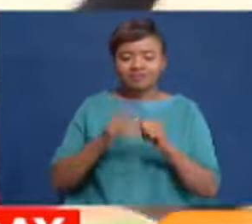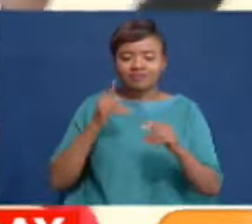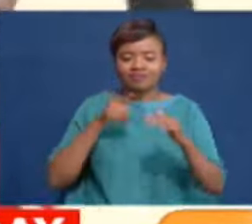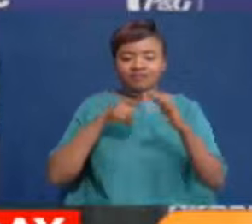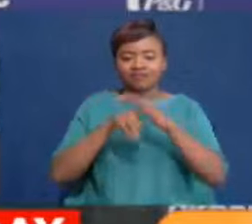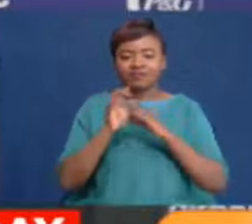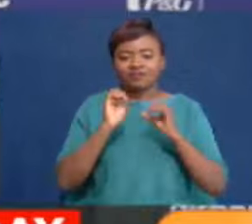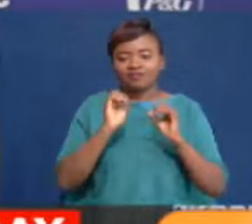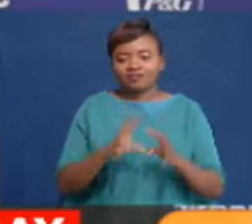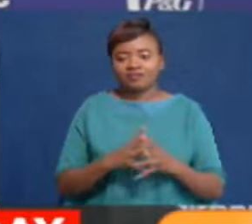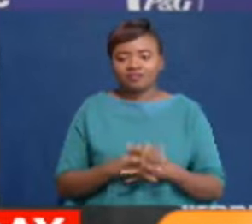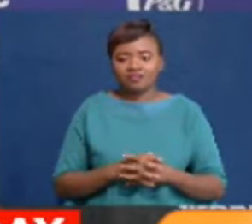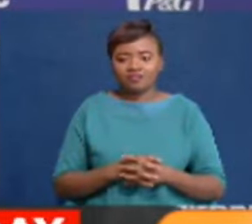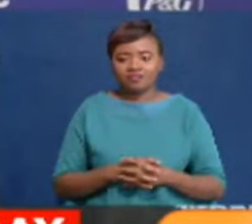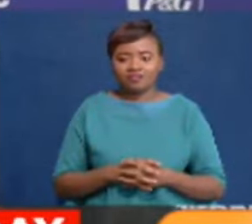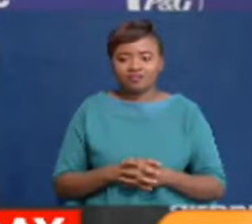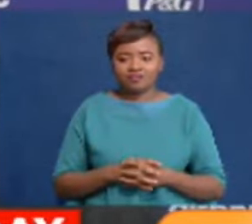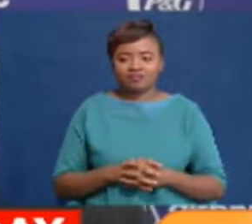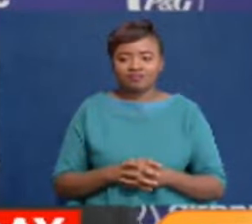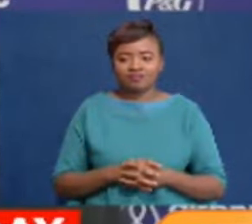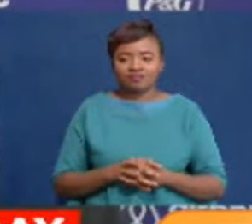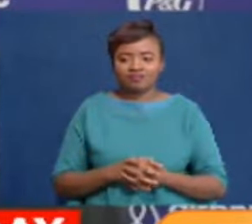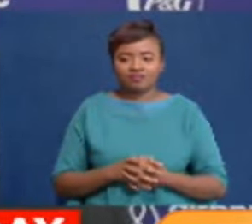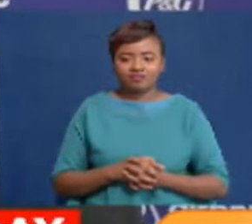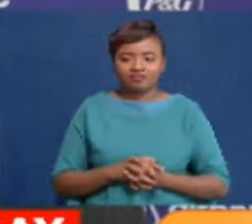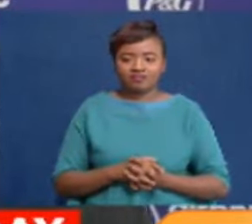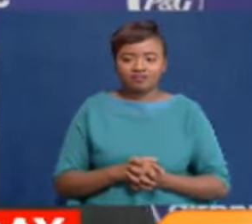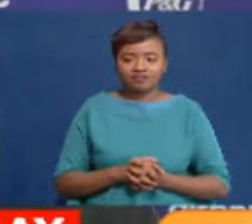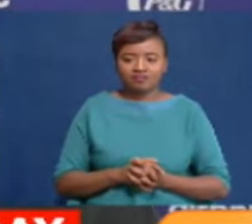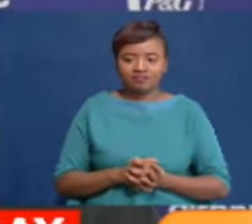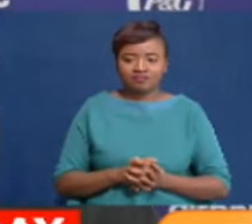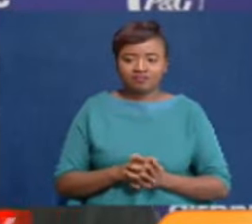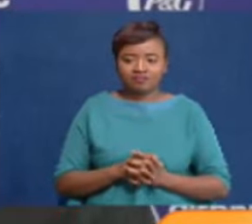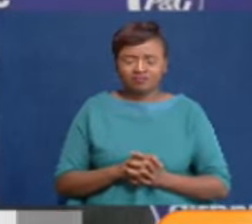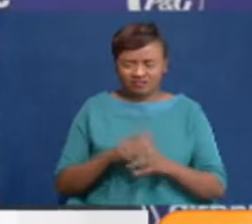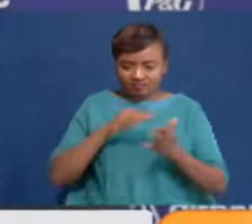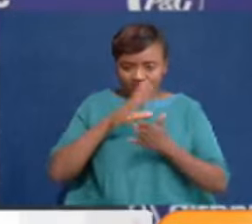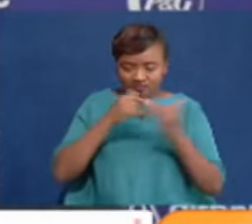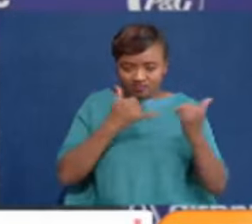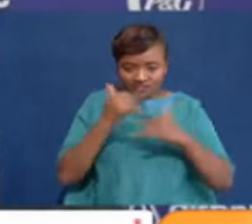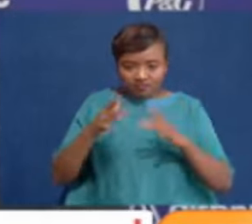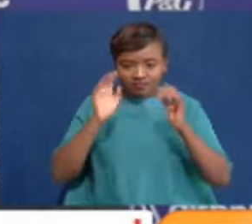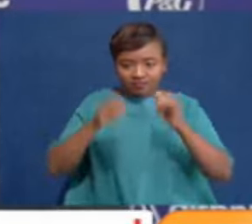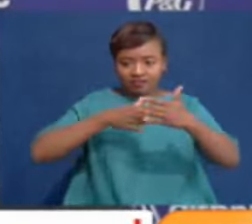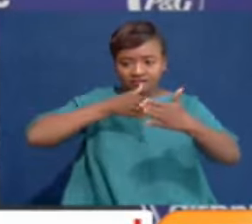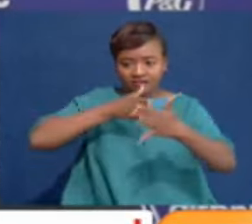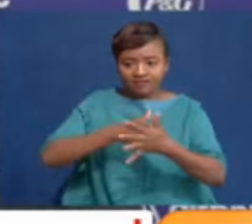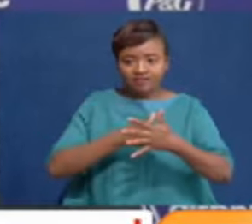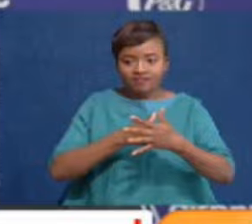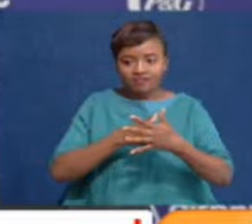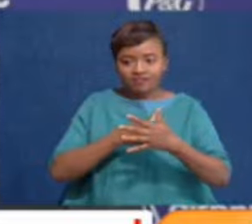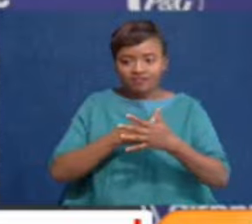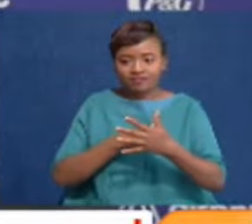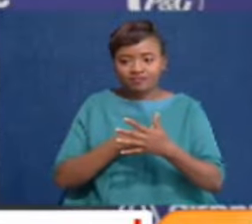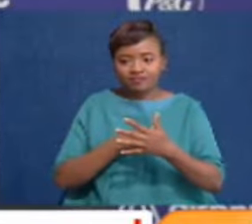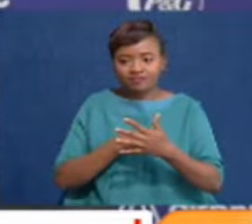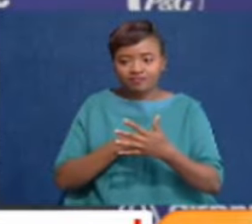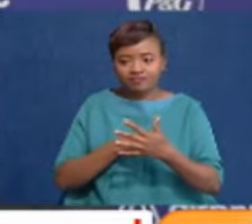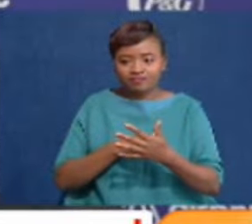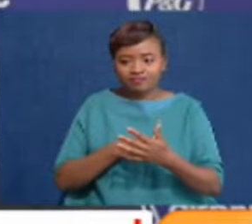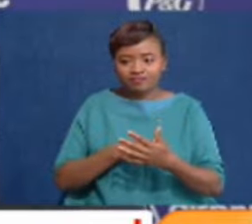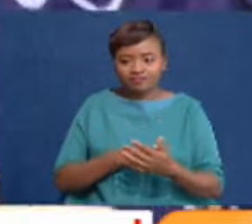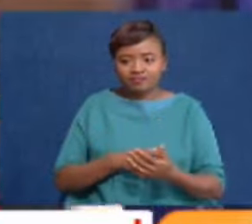attack. But in the future, if you can receive towards the net, then the center players will make sure they block the opponent's center players who can use their